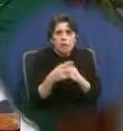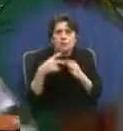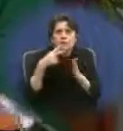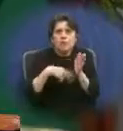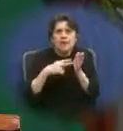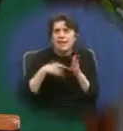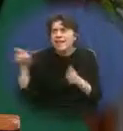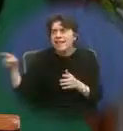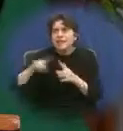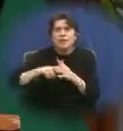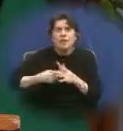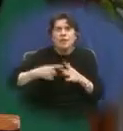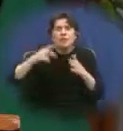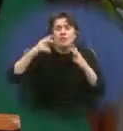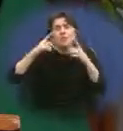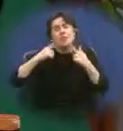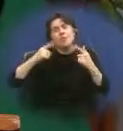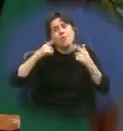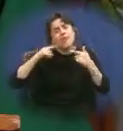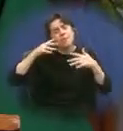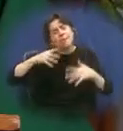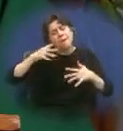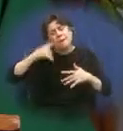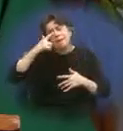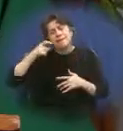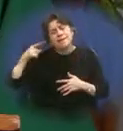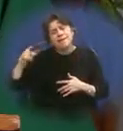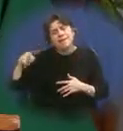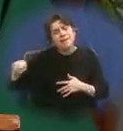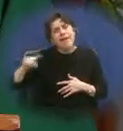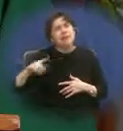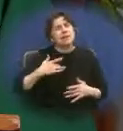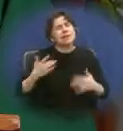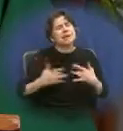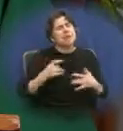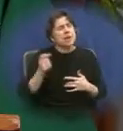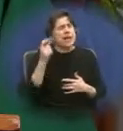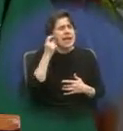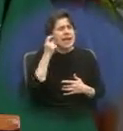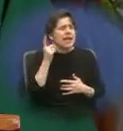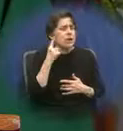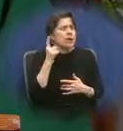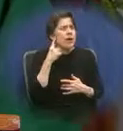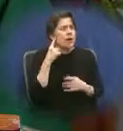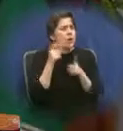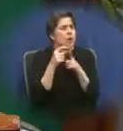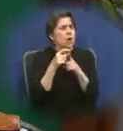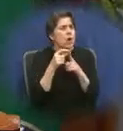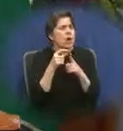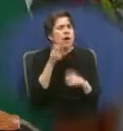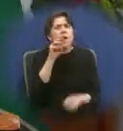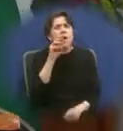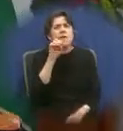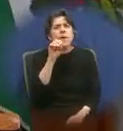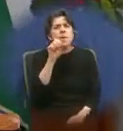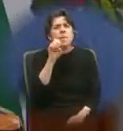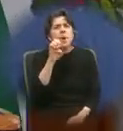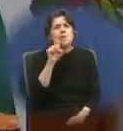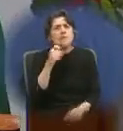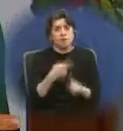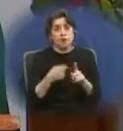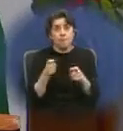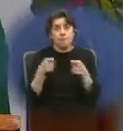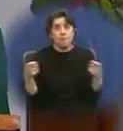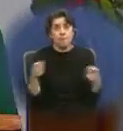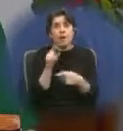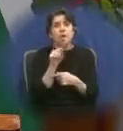weep because they were so excited to hear that word of Moses, the Torah, again, which they hadn't heard for a long time.